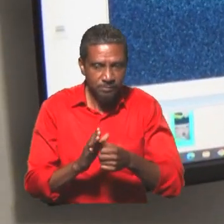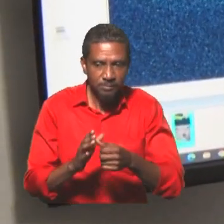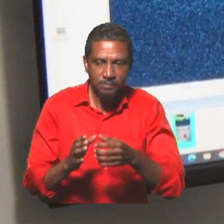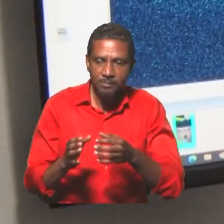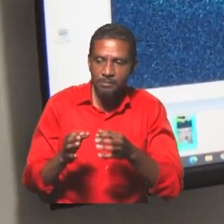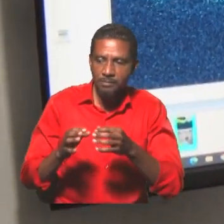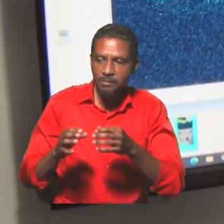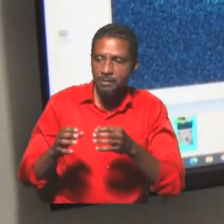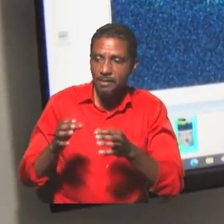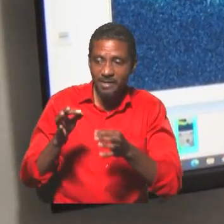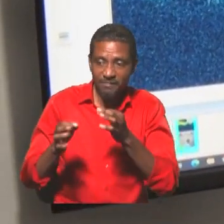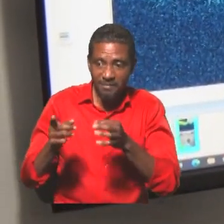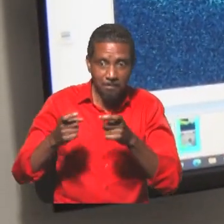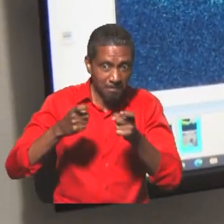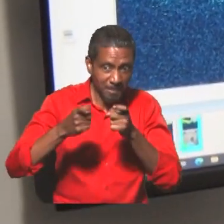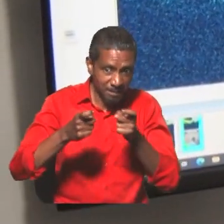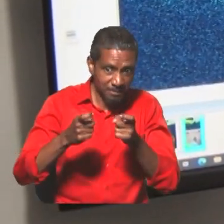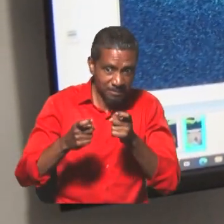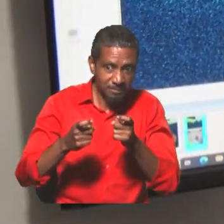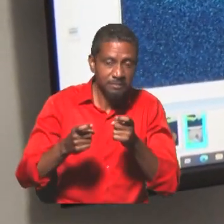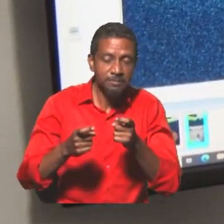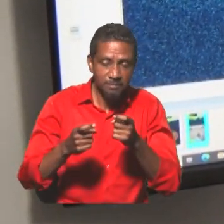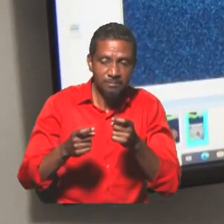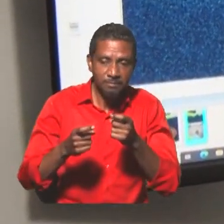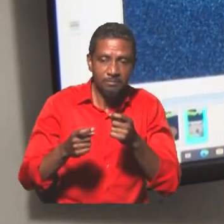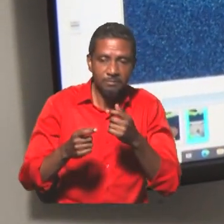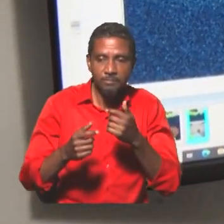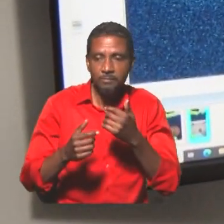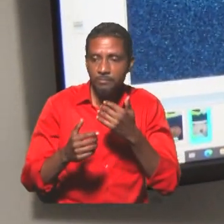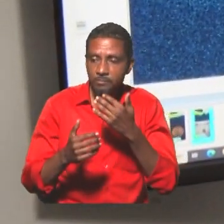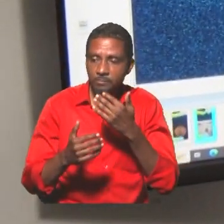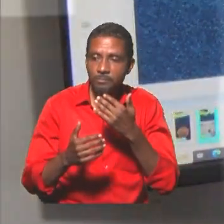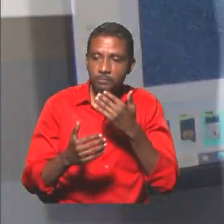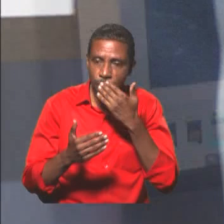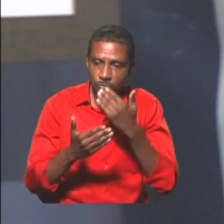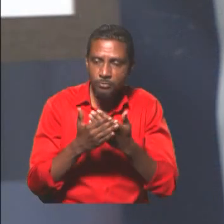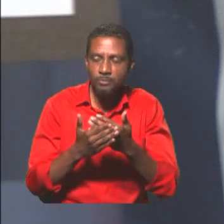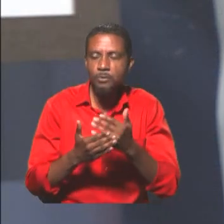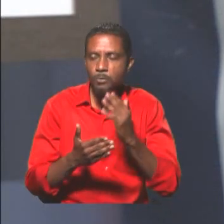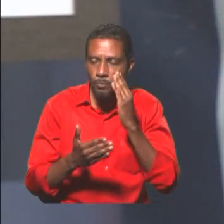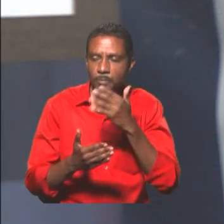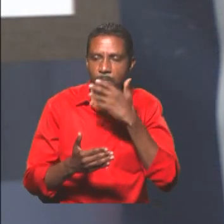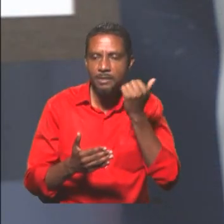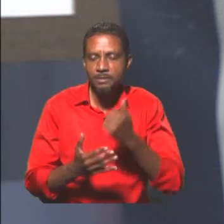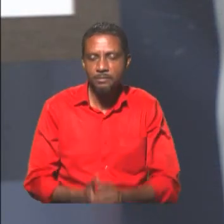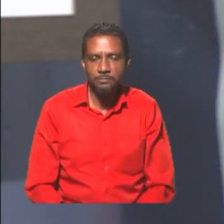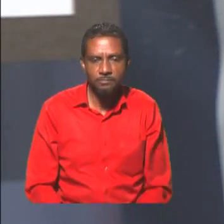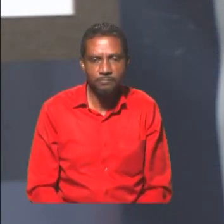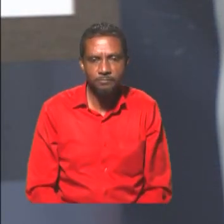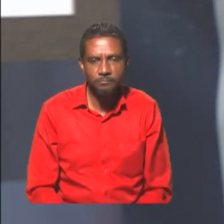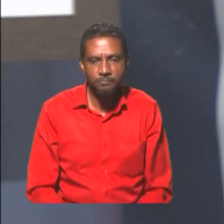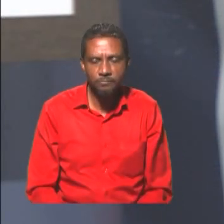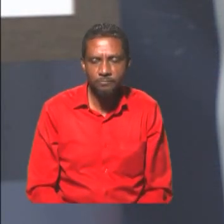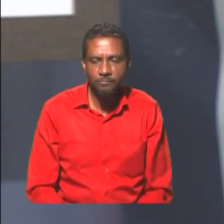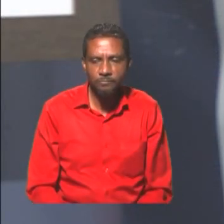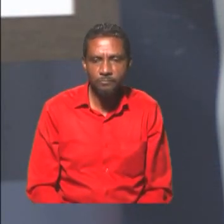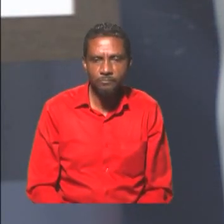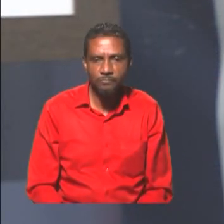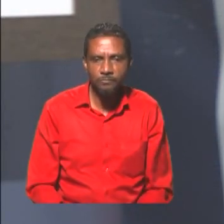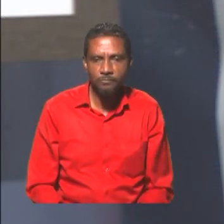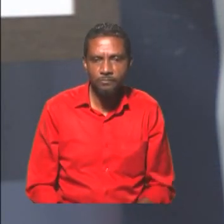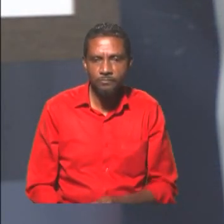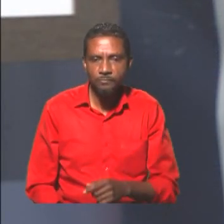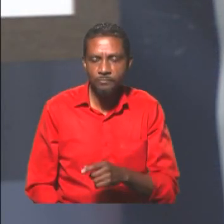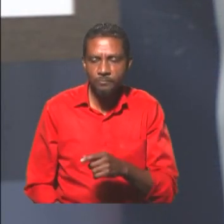manages it, debunking the myth of going blind once diagnosed. So you could outlive your eyes, and then in